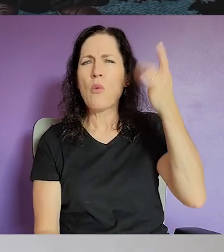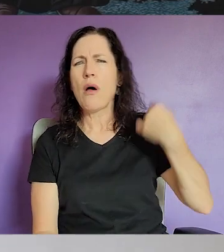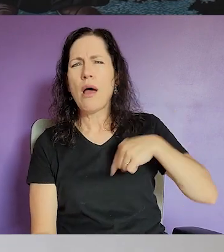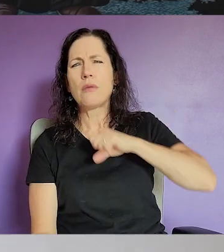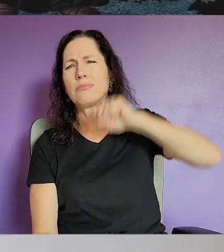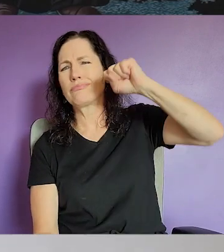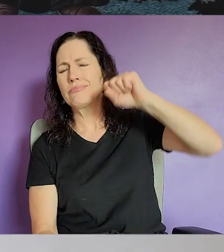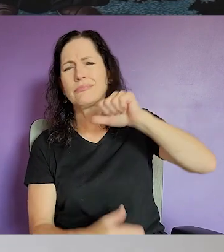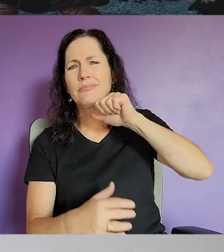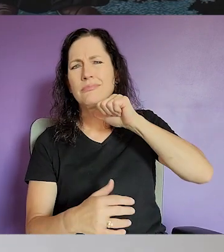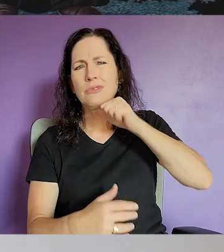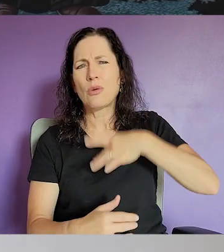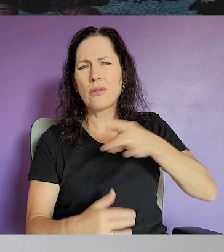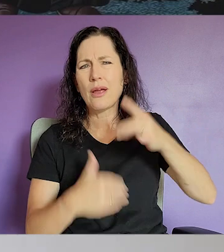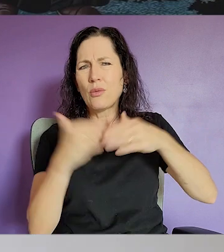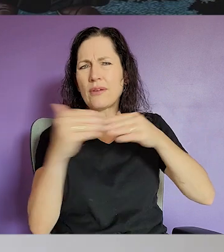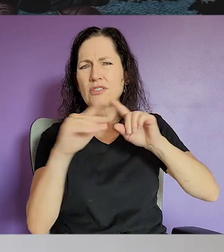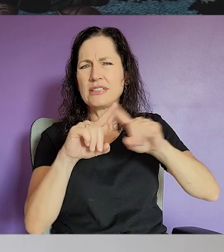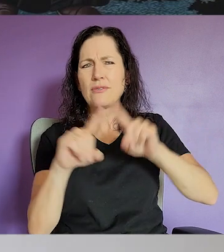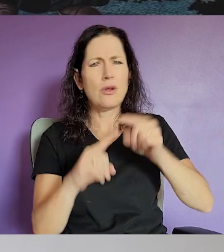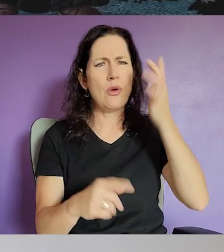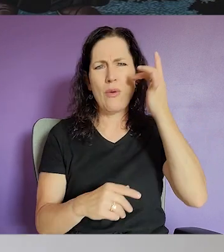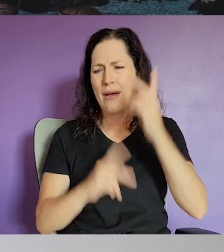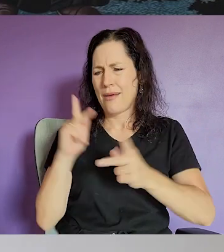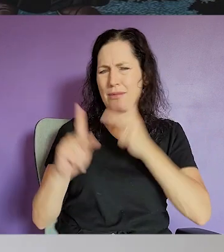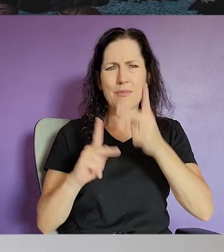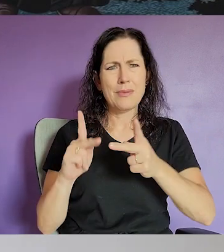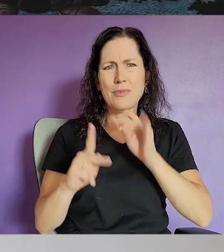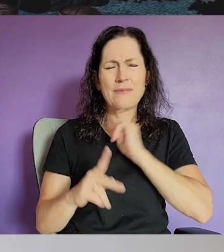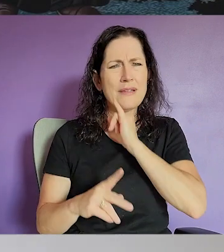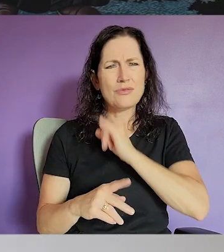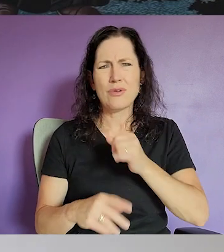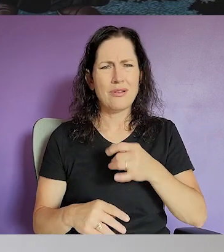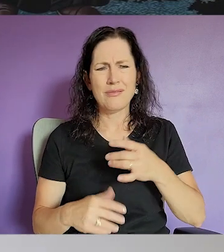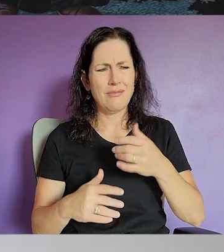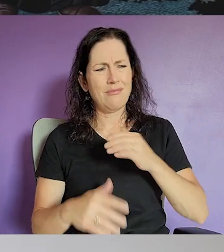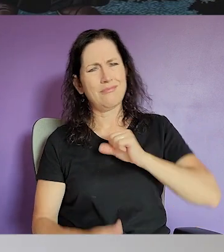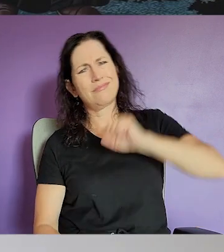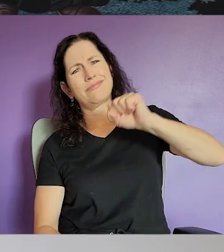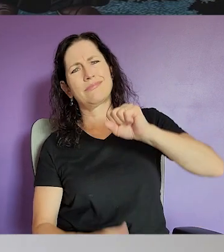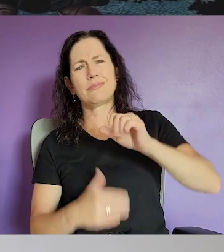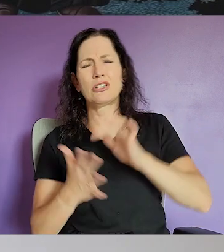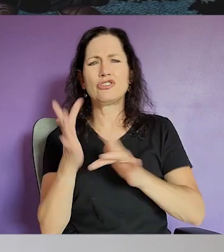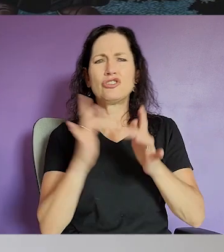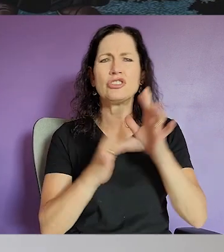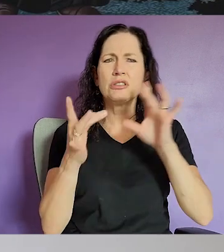like what's different? Why didn't the people of Israel like what Jesus was saying?